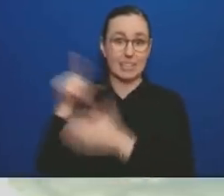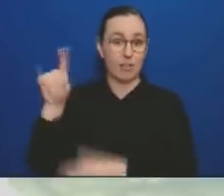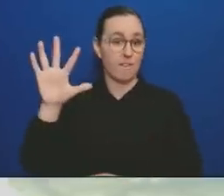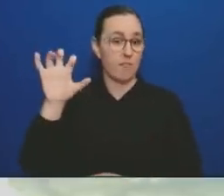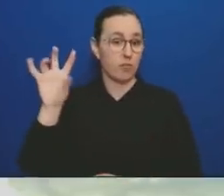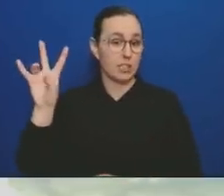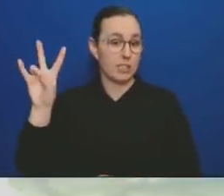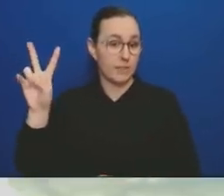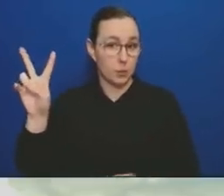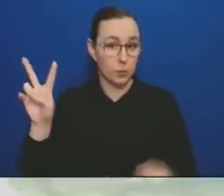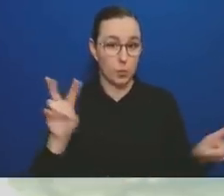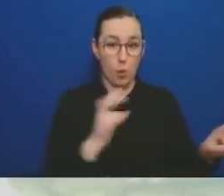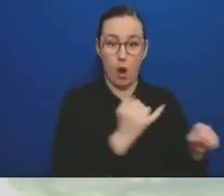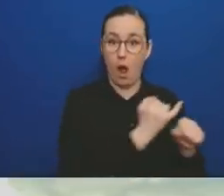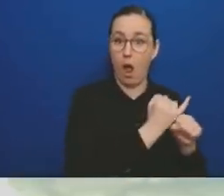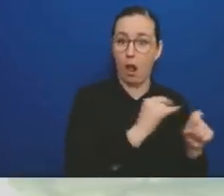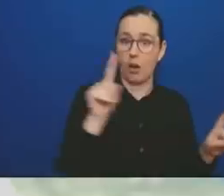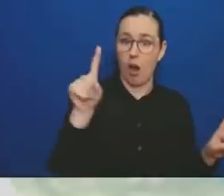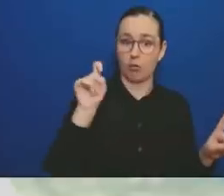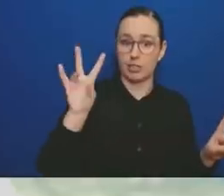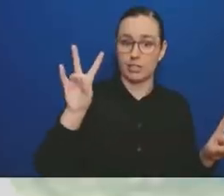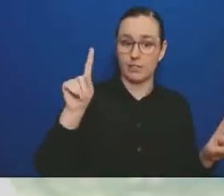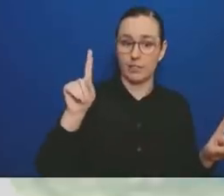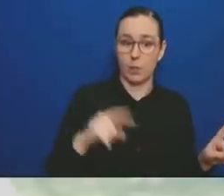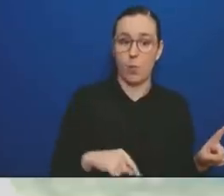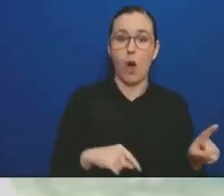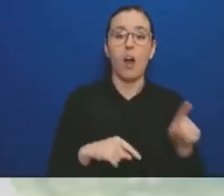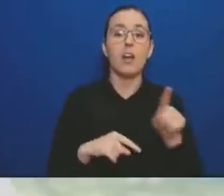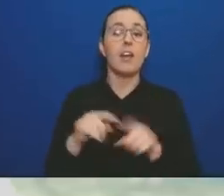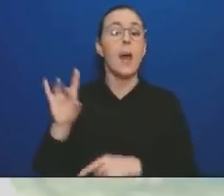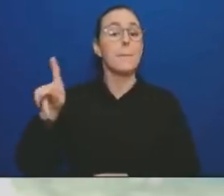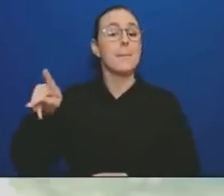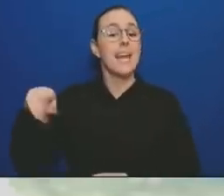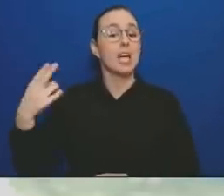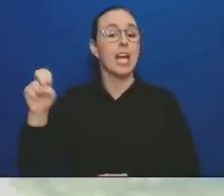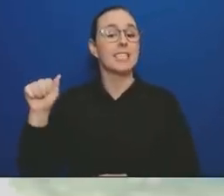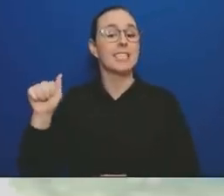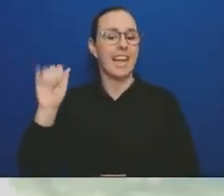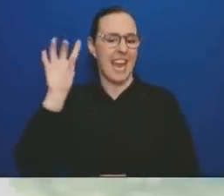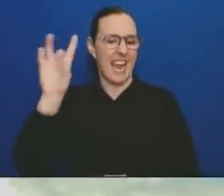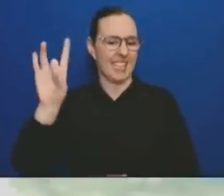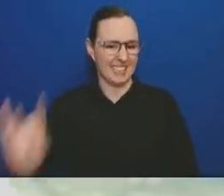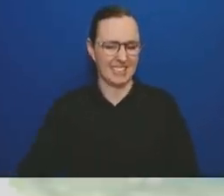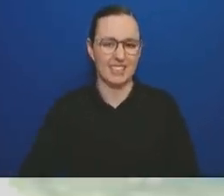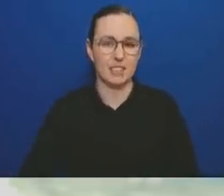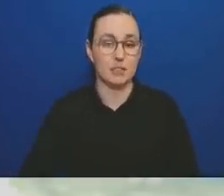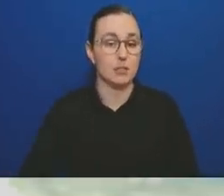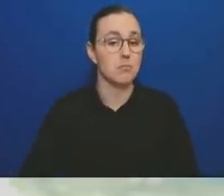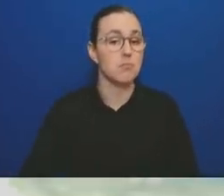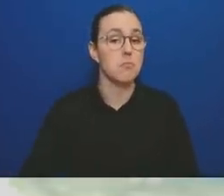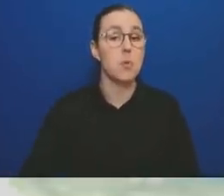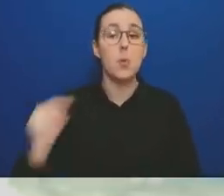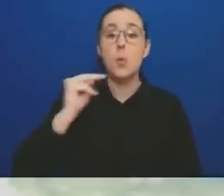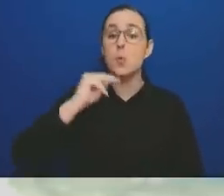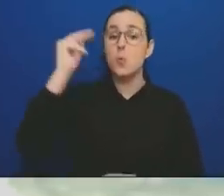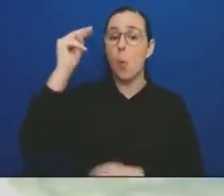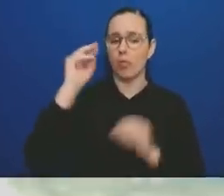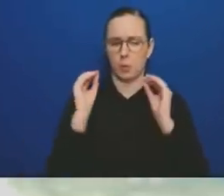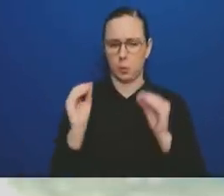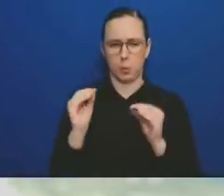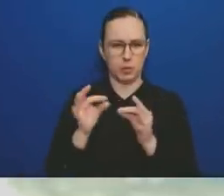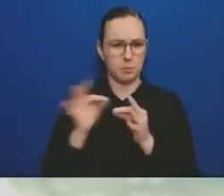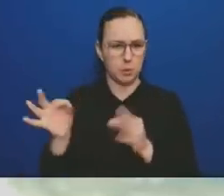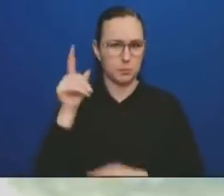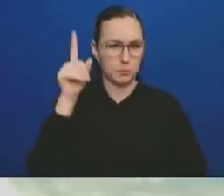572 in Interior Health, 171 in Island Health, 8 in the Provincial Health Services Authority. No surgeries